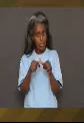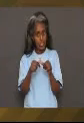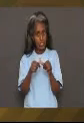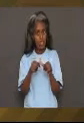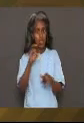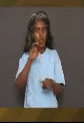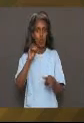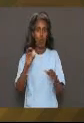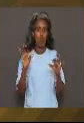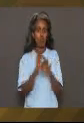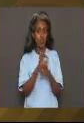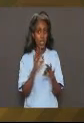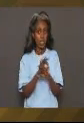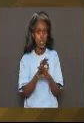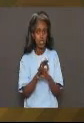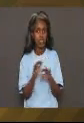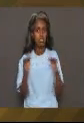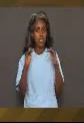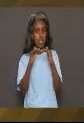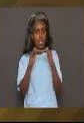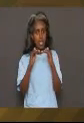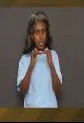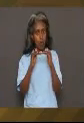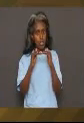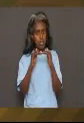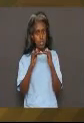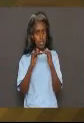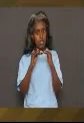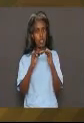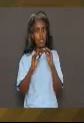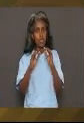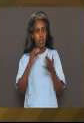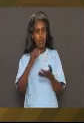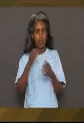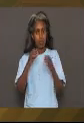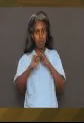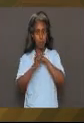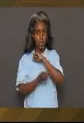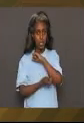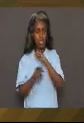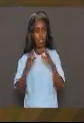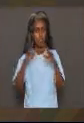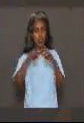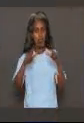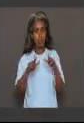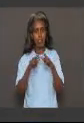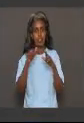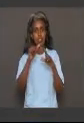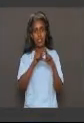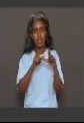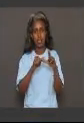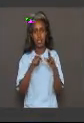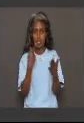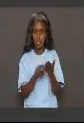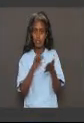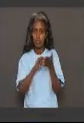a cofunction equals its companion on a complementary angle.